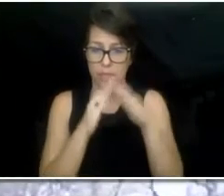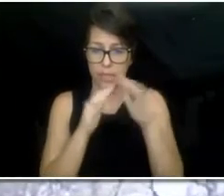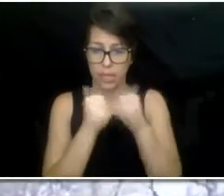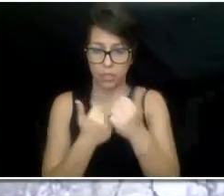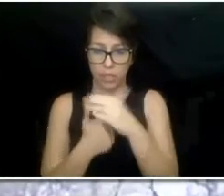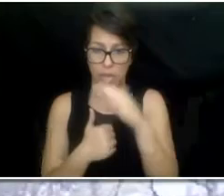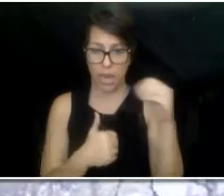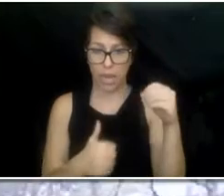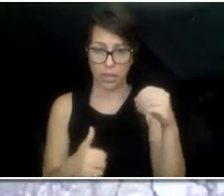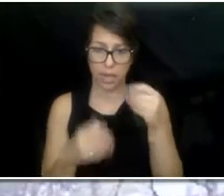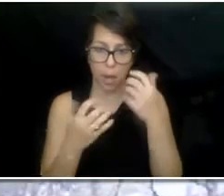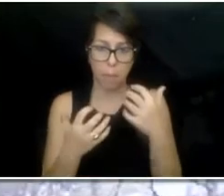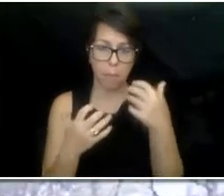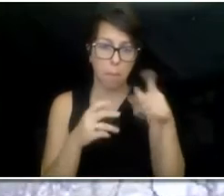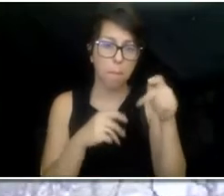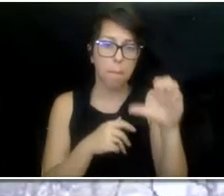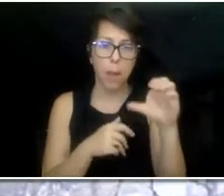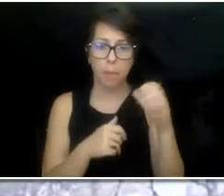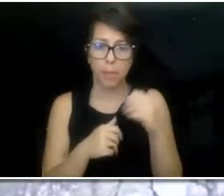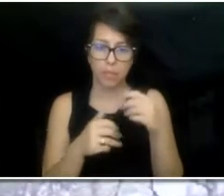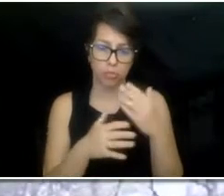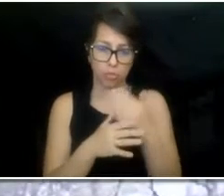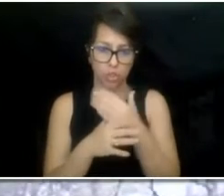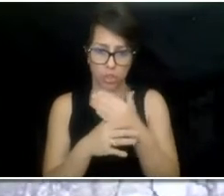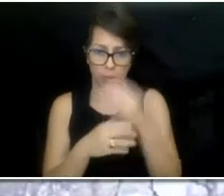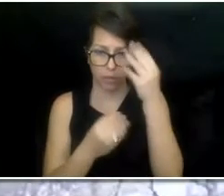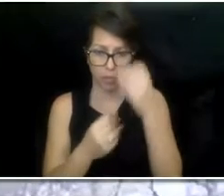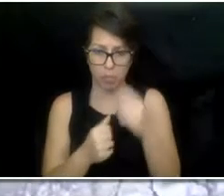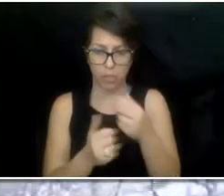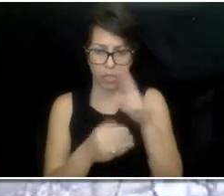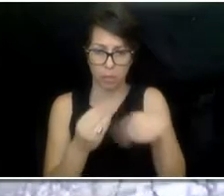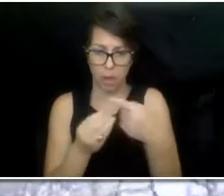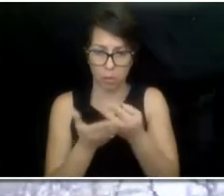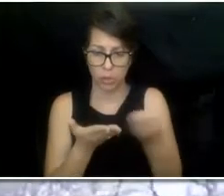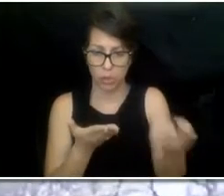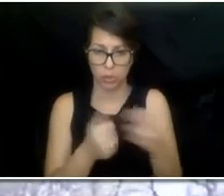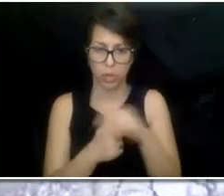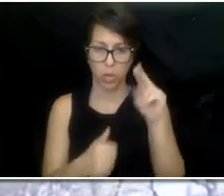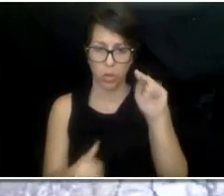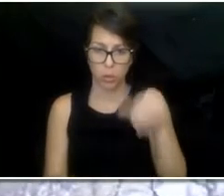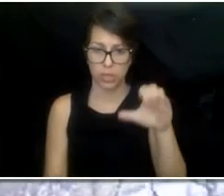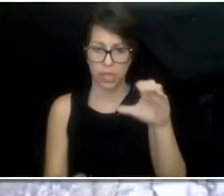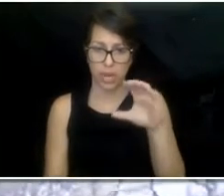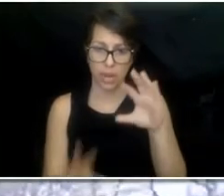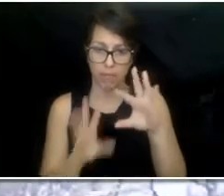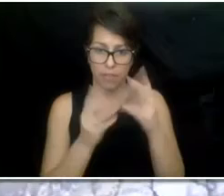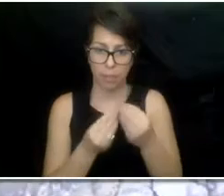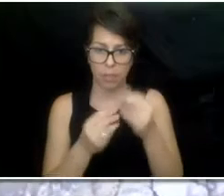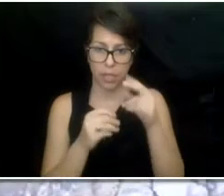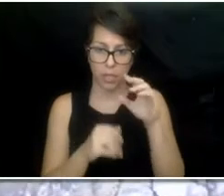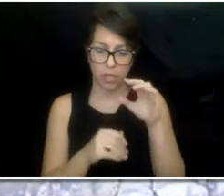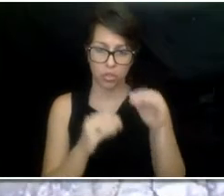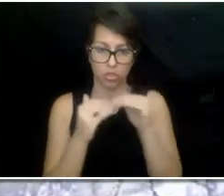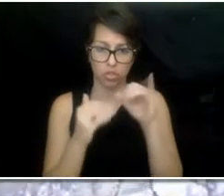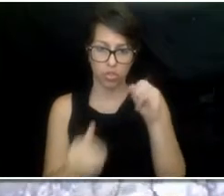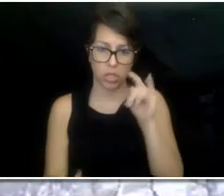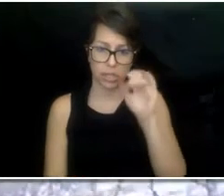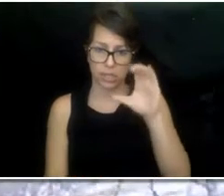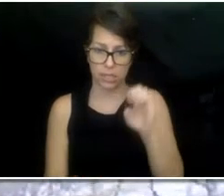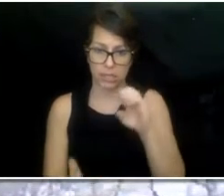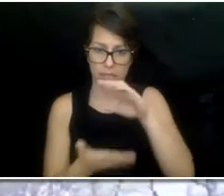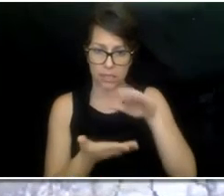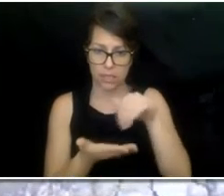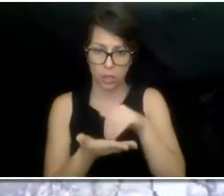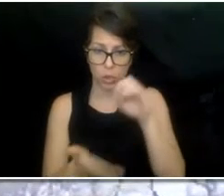2020 in response to covid-19 the fjcs immediately transition to a remote model